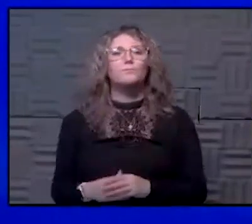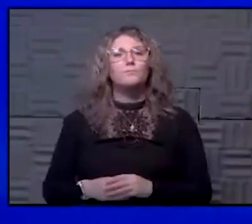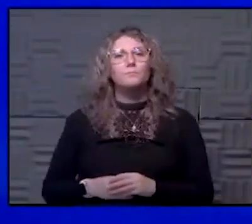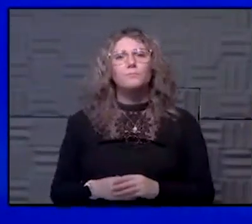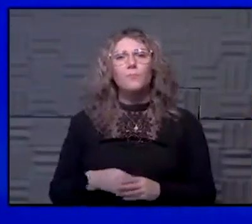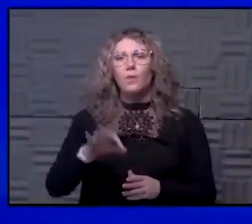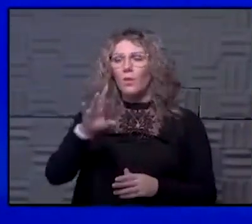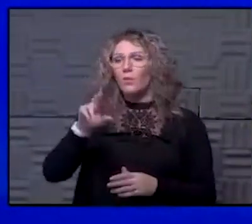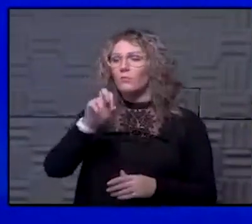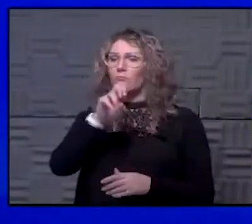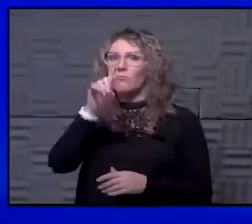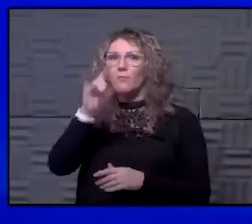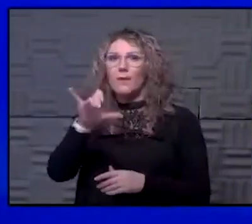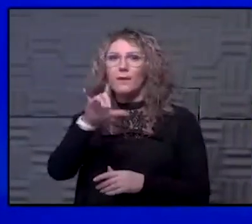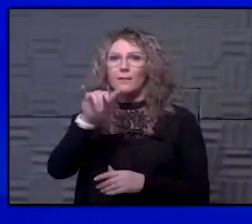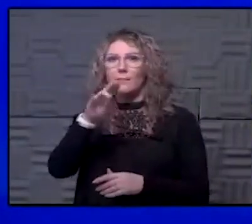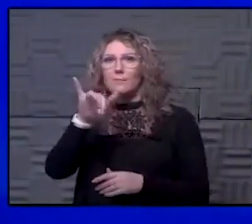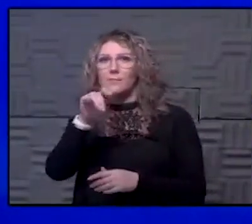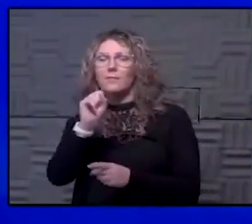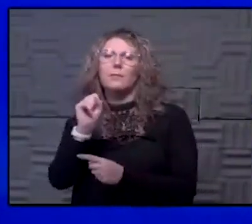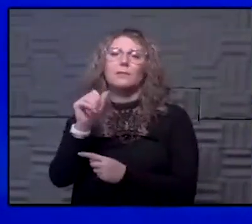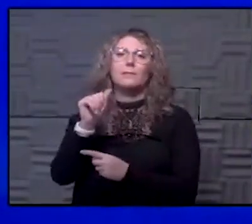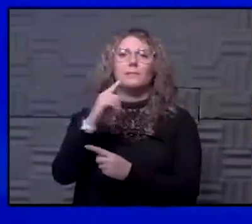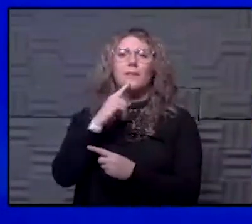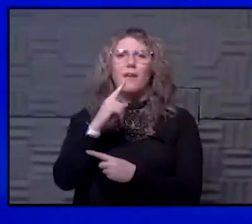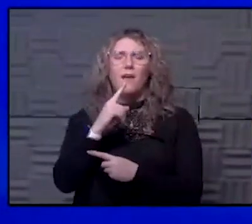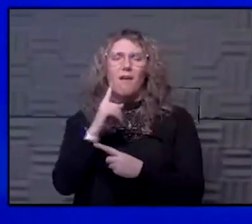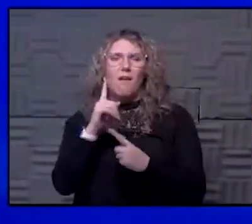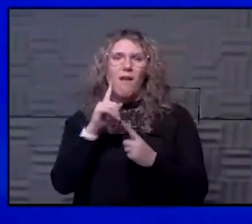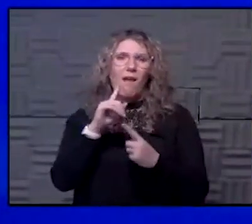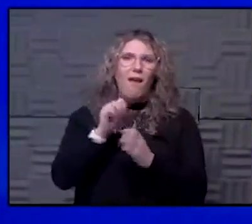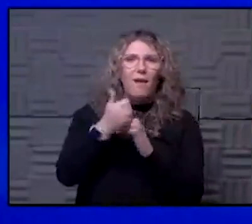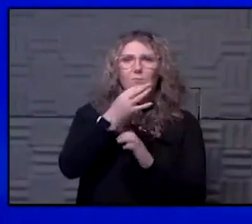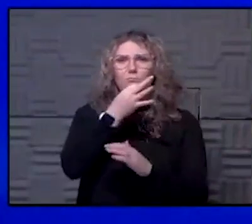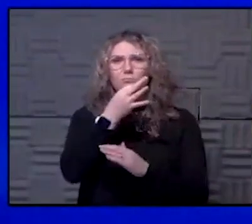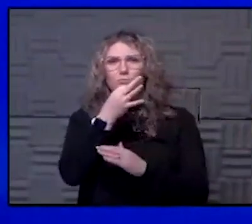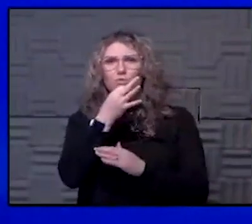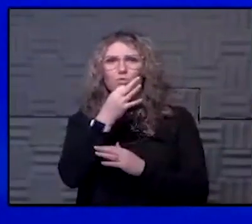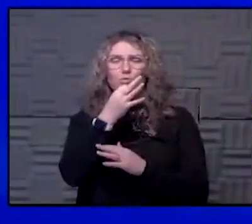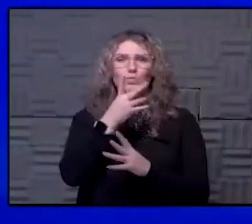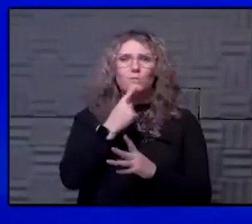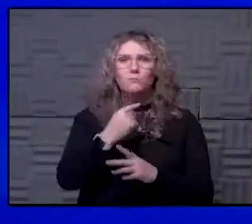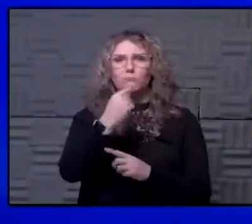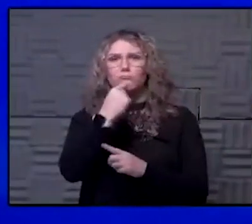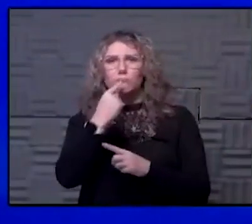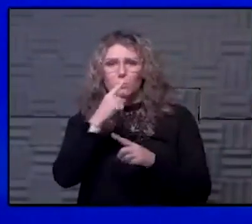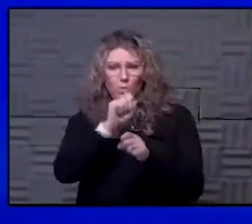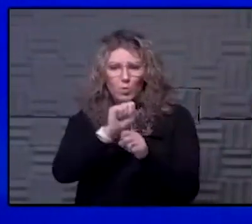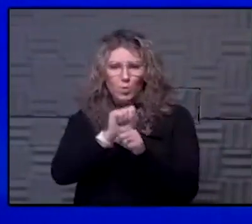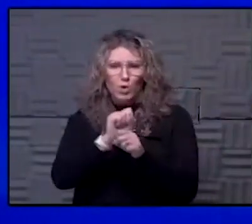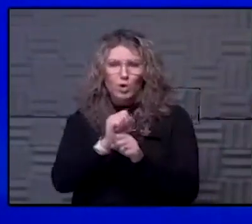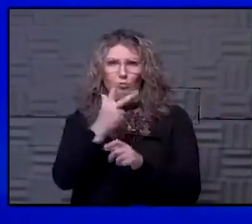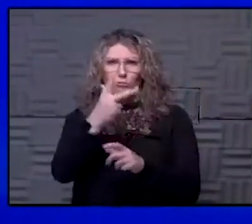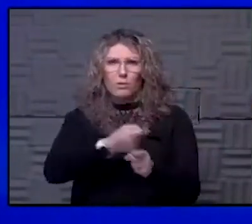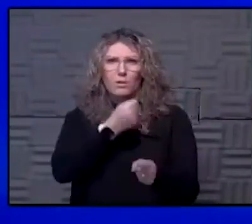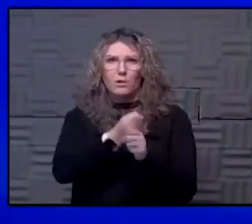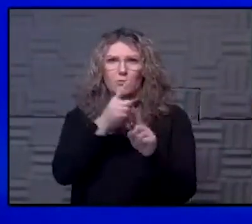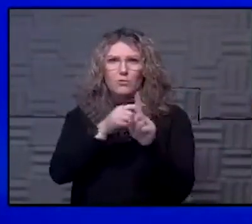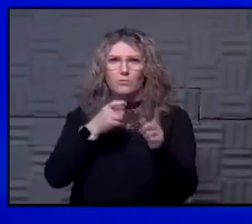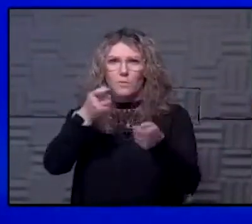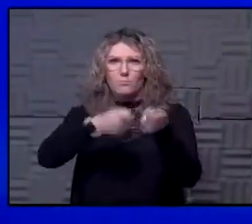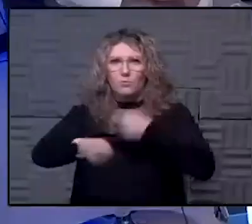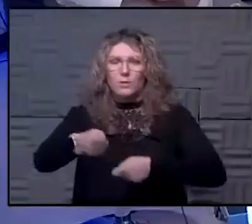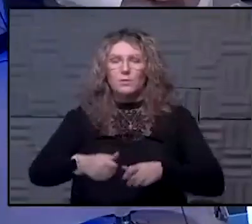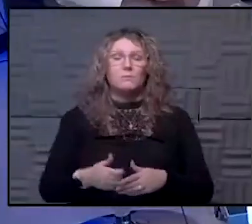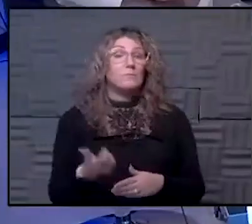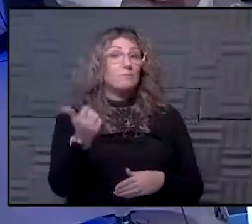But Freddie and Lisa asked, how soon can a critical worker with a liver transplant get vaccinated? They're 3 years out from transplant.